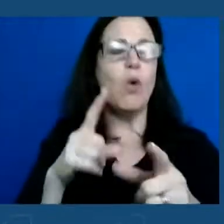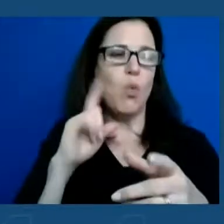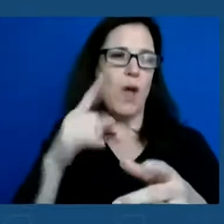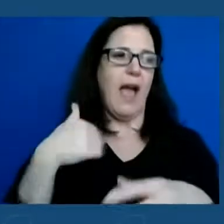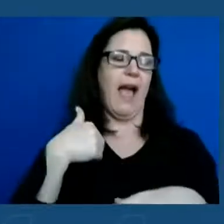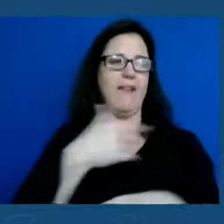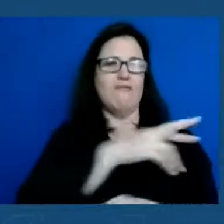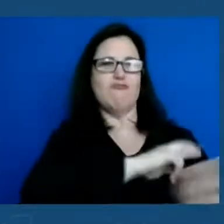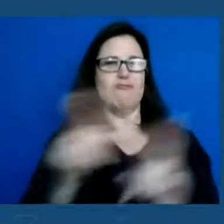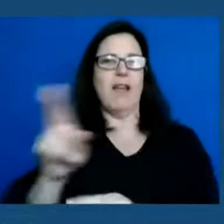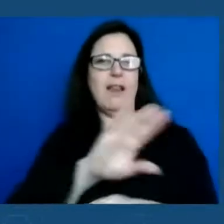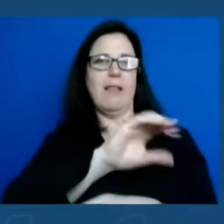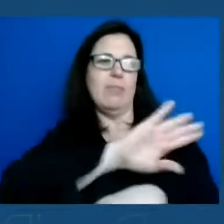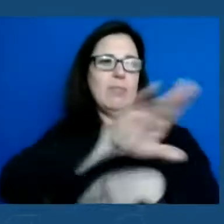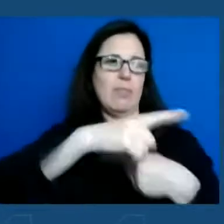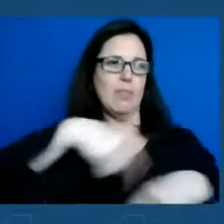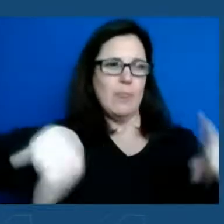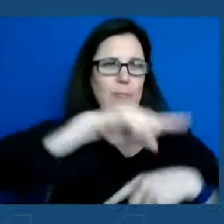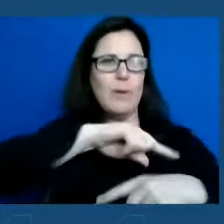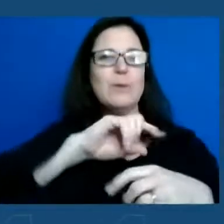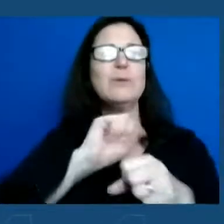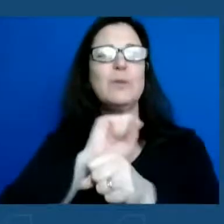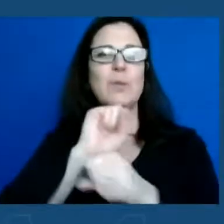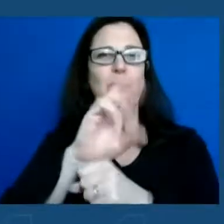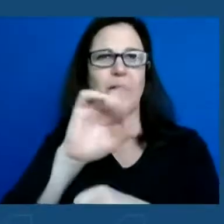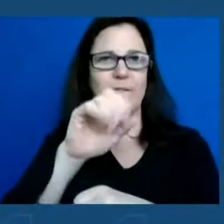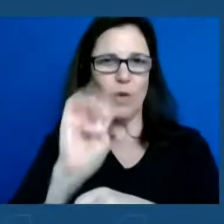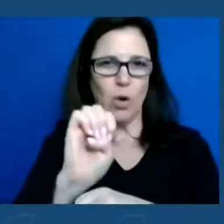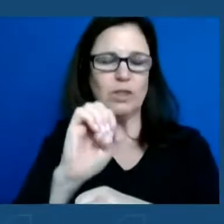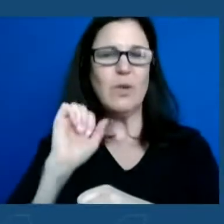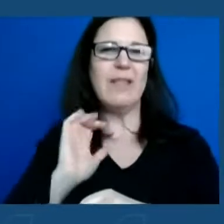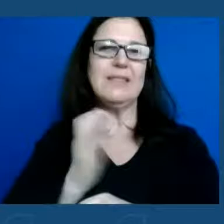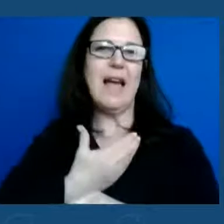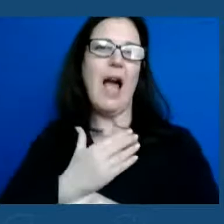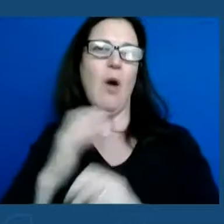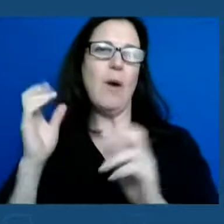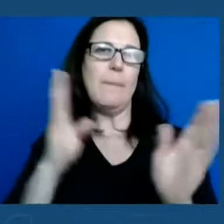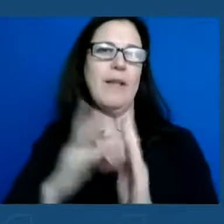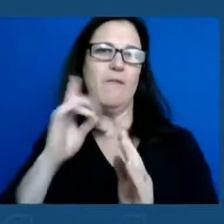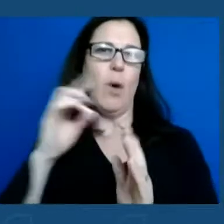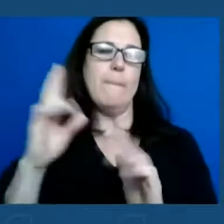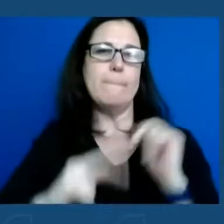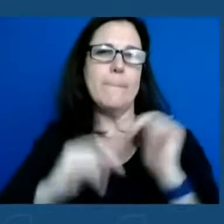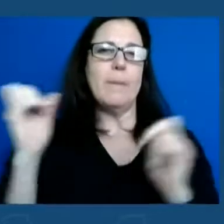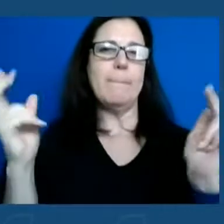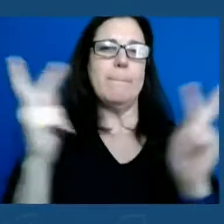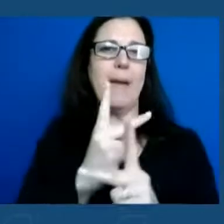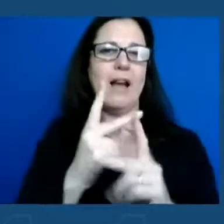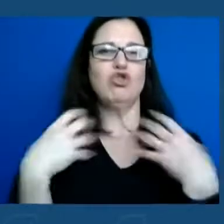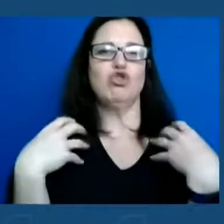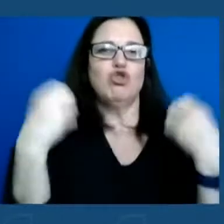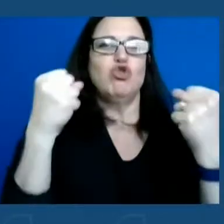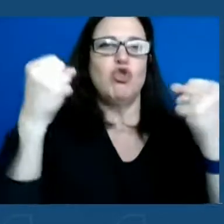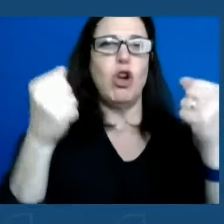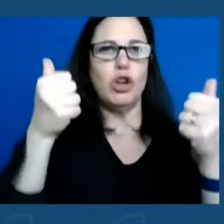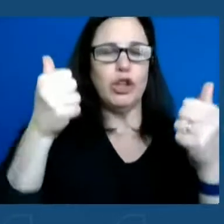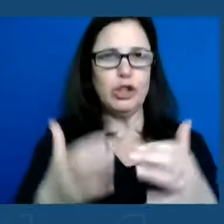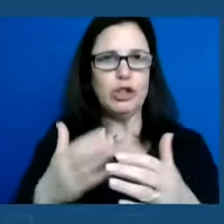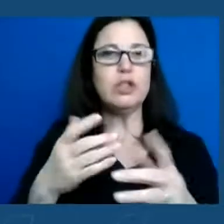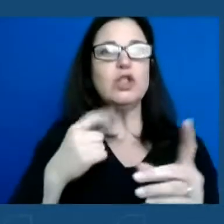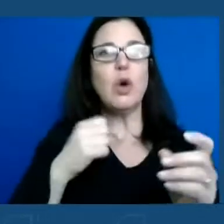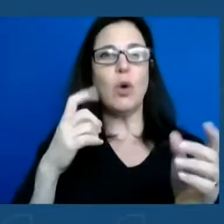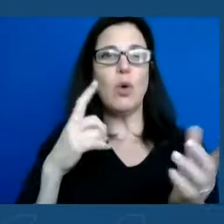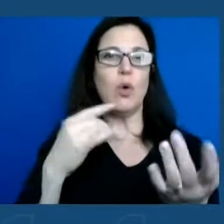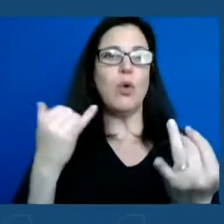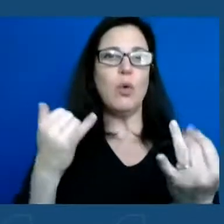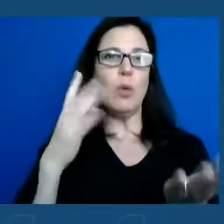of this pandemic. We're going to continue building back even stronger. So at this point, And we will be back again to talk about all the other good things